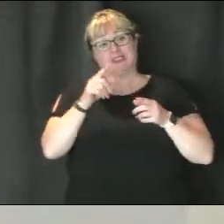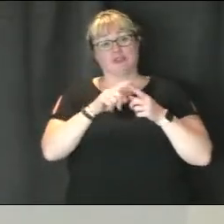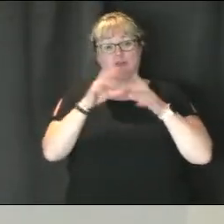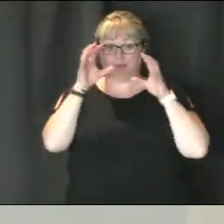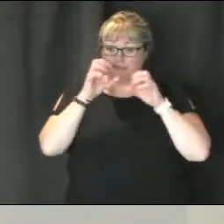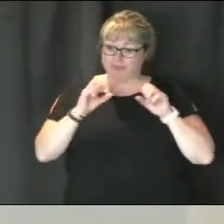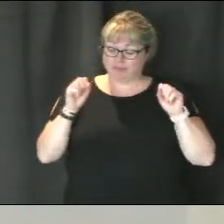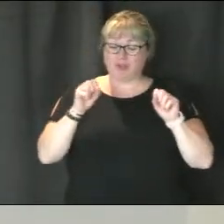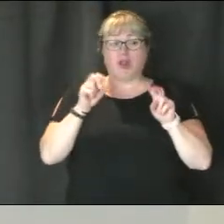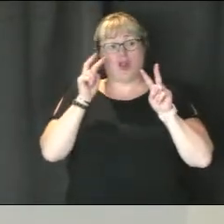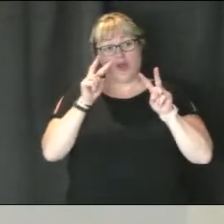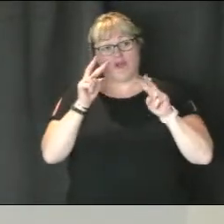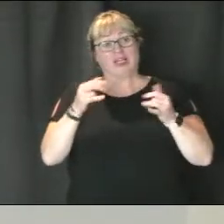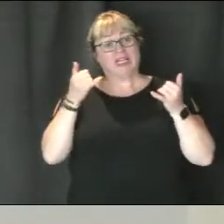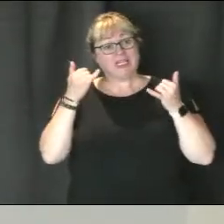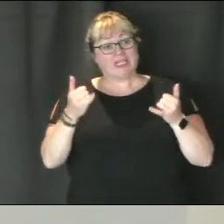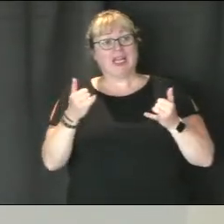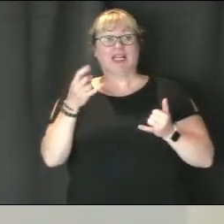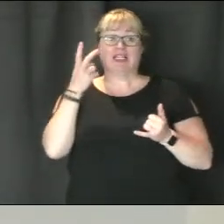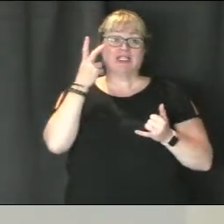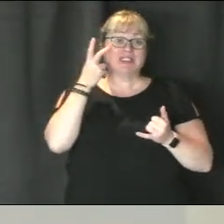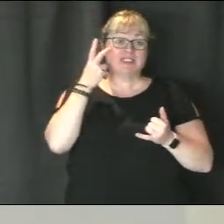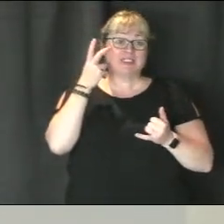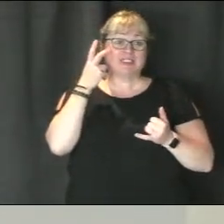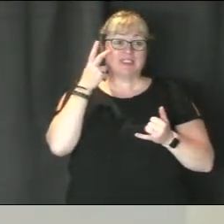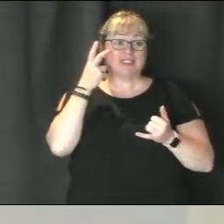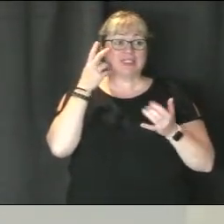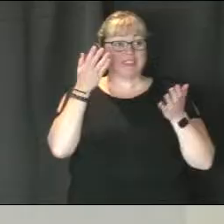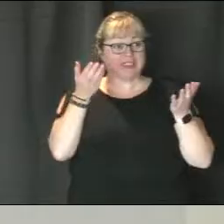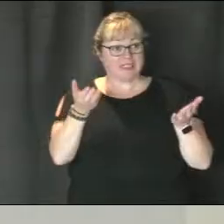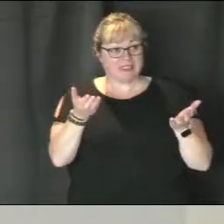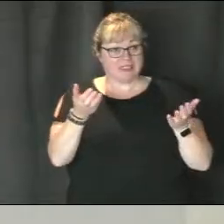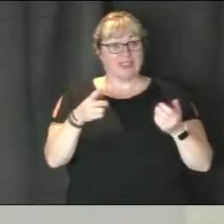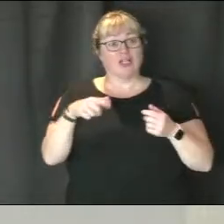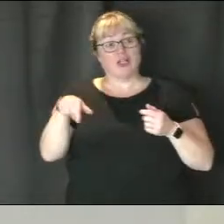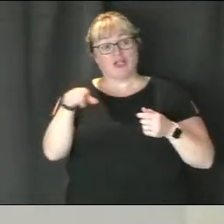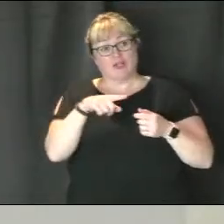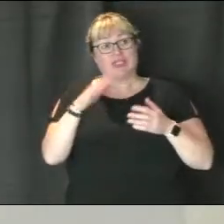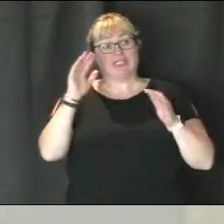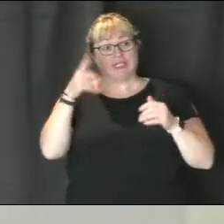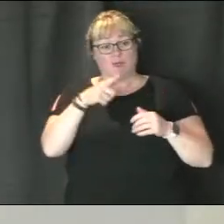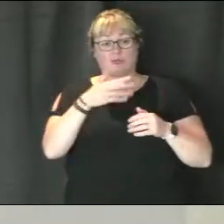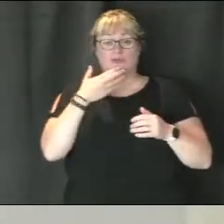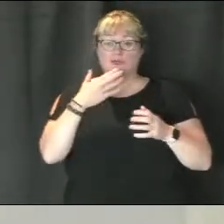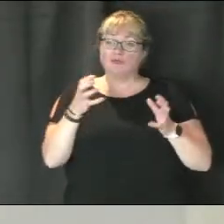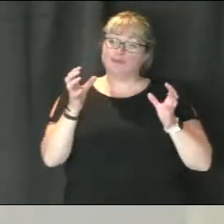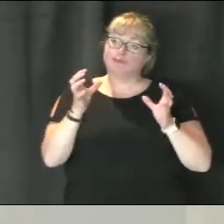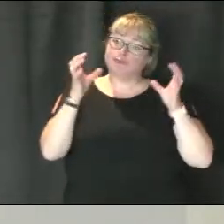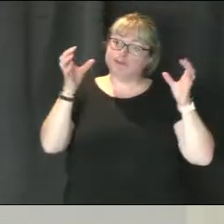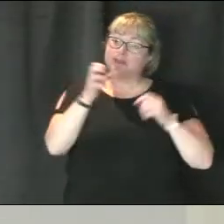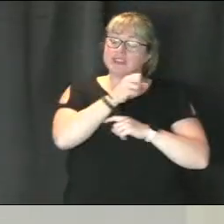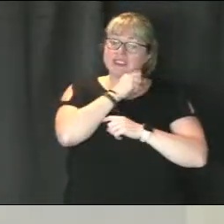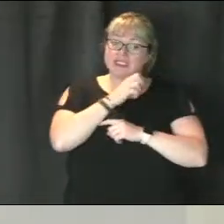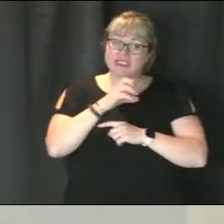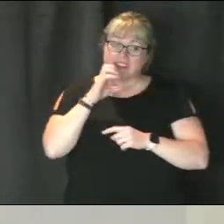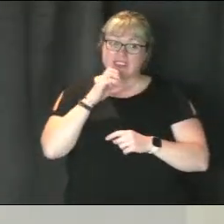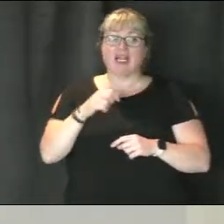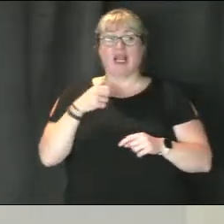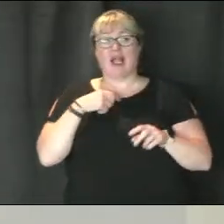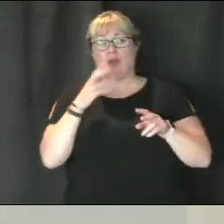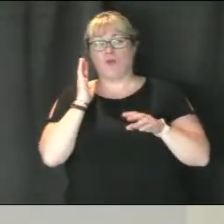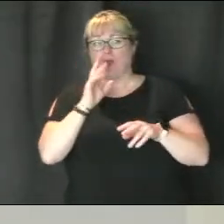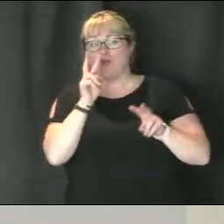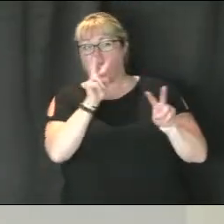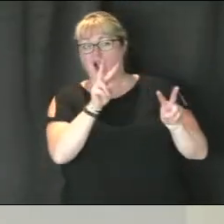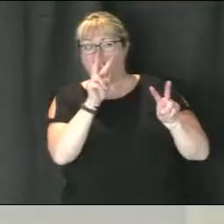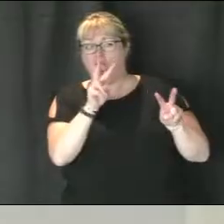looking forward now to see, I mean, the things that you seem like you're very passionate about seniors, and I'm really going to be watching,